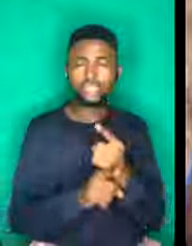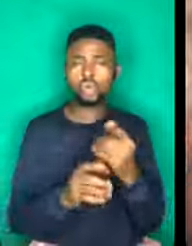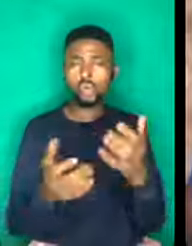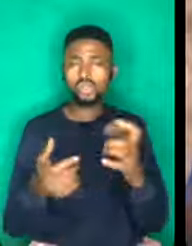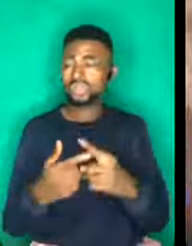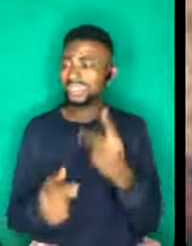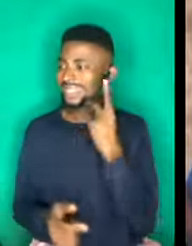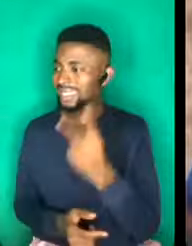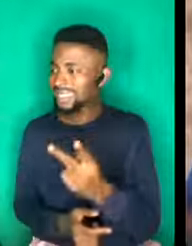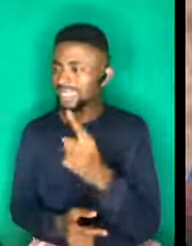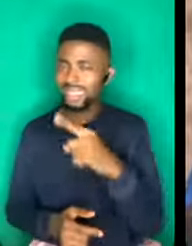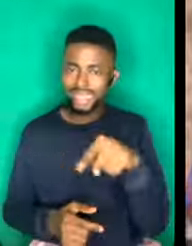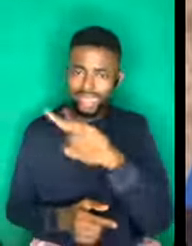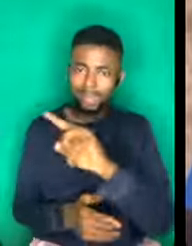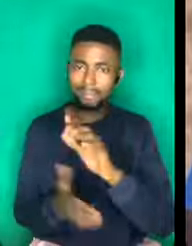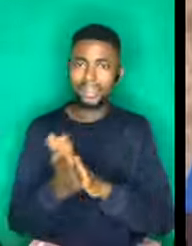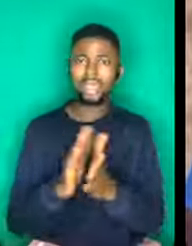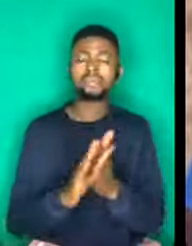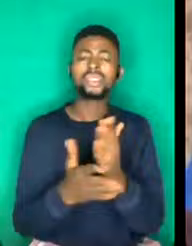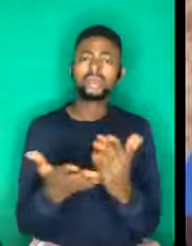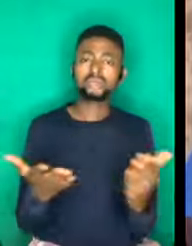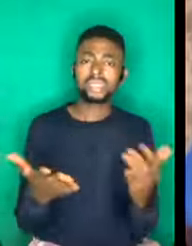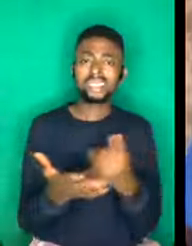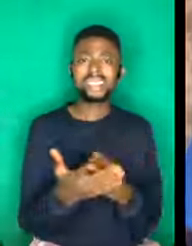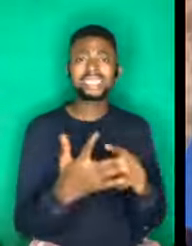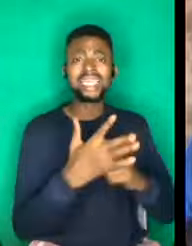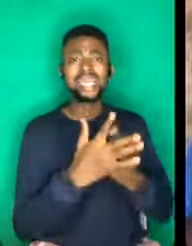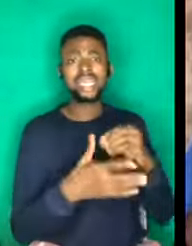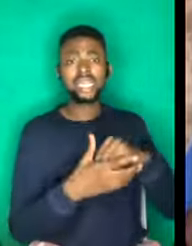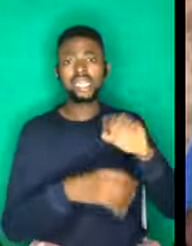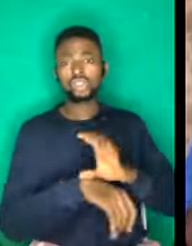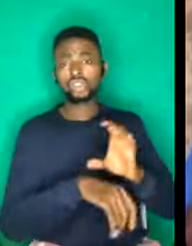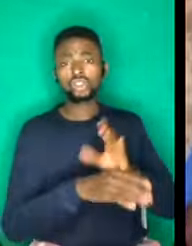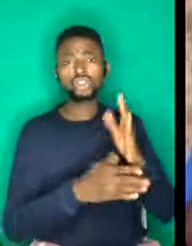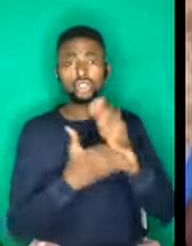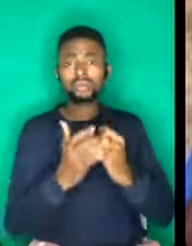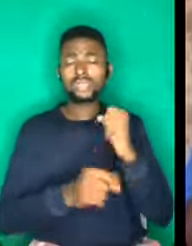it all started in a church some years around